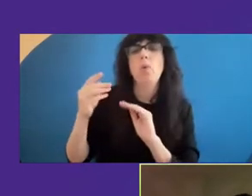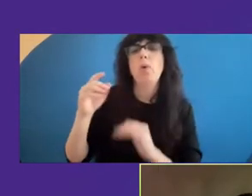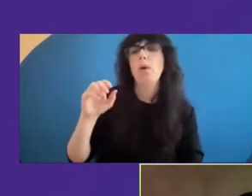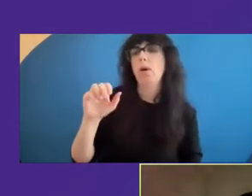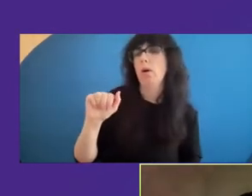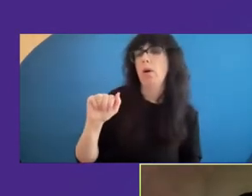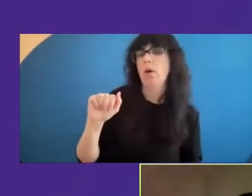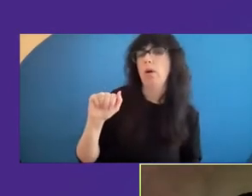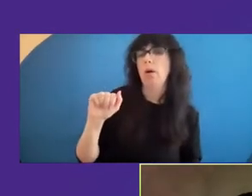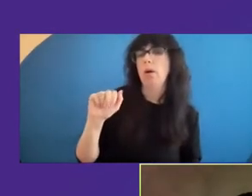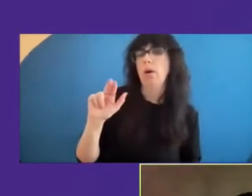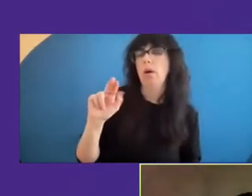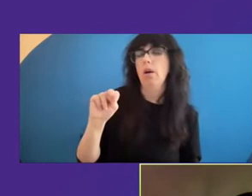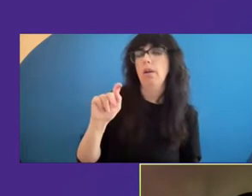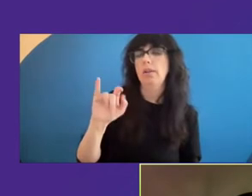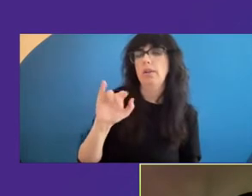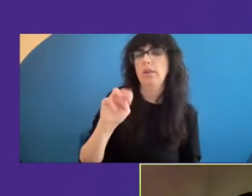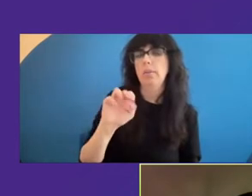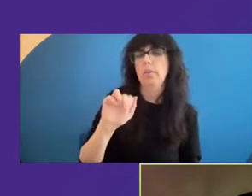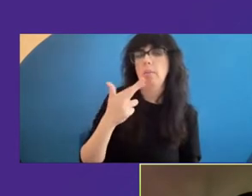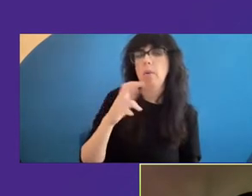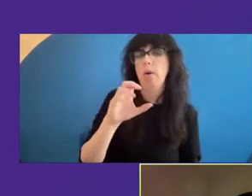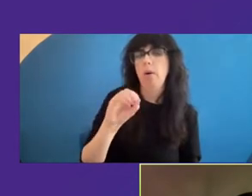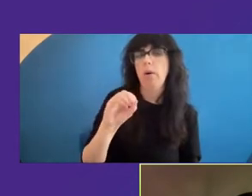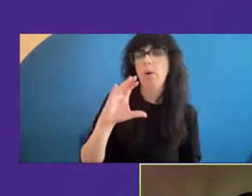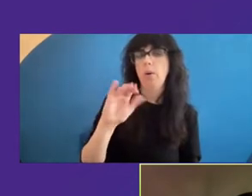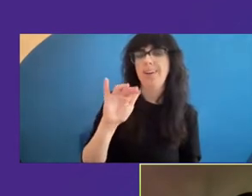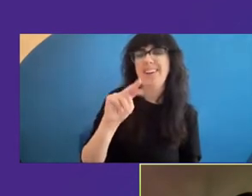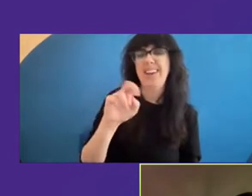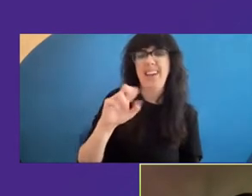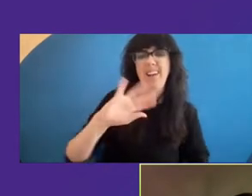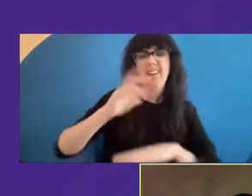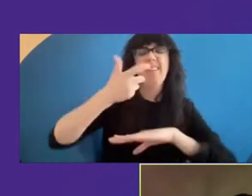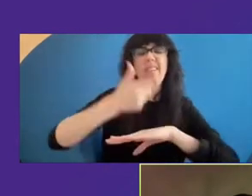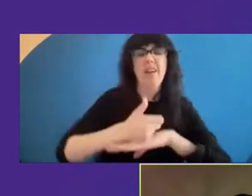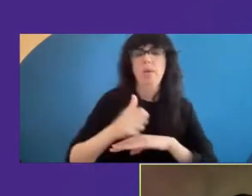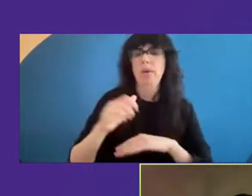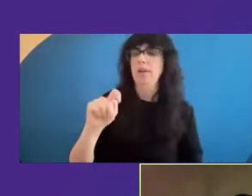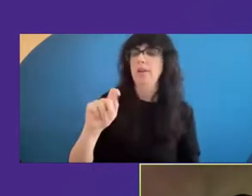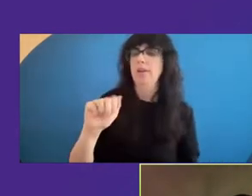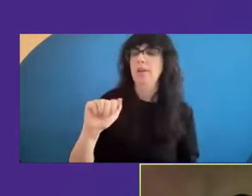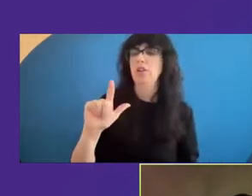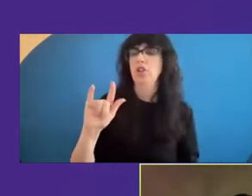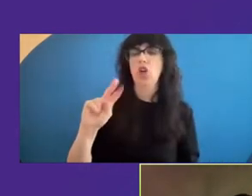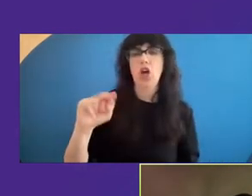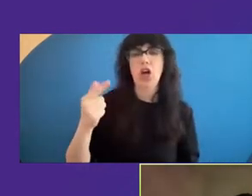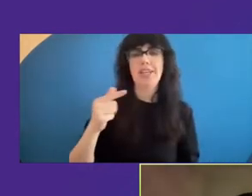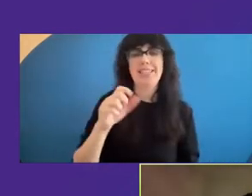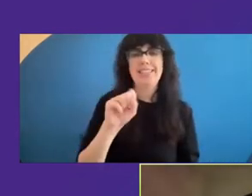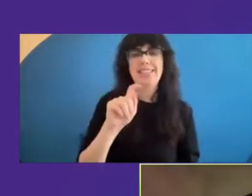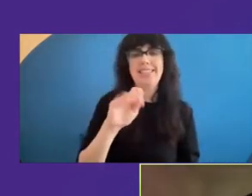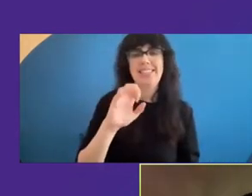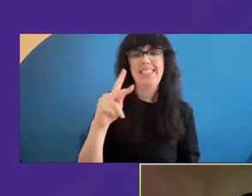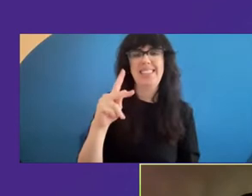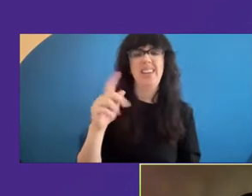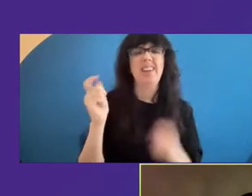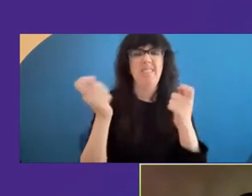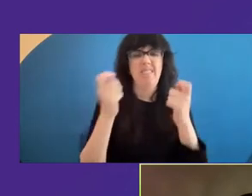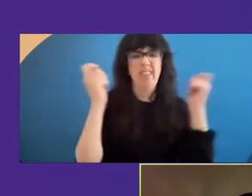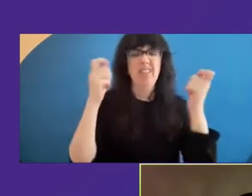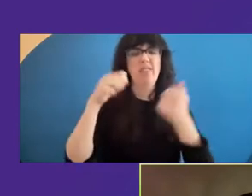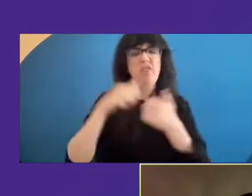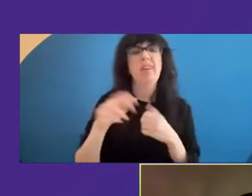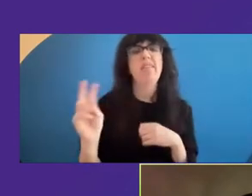who founded the Talking Stick Festival in Vancouver. And there's a sort of a